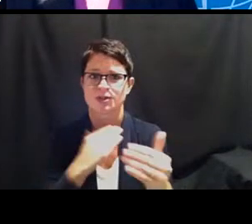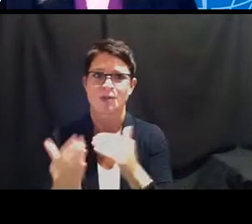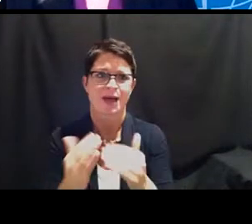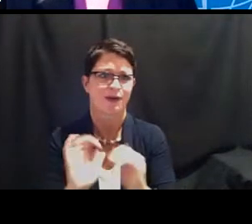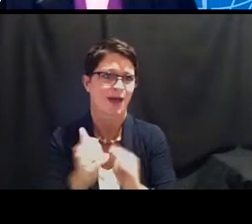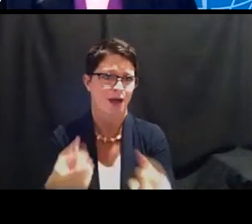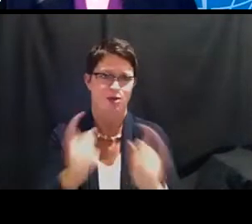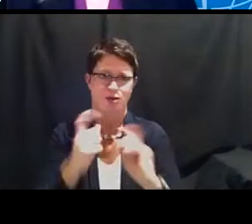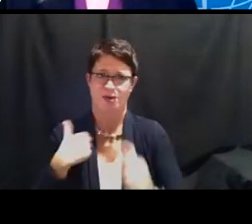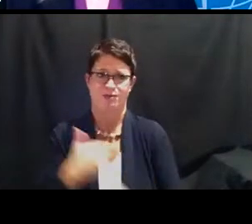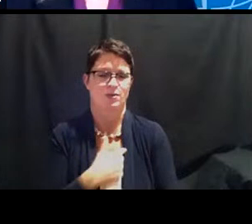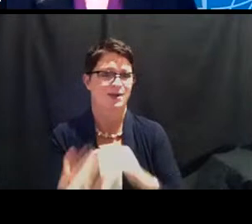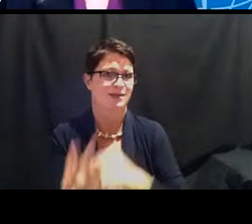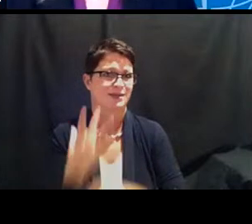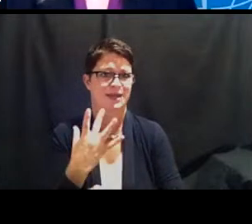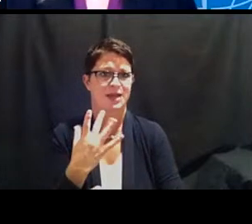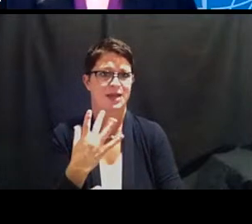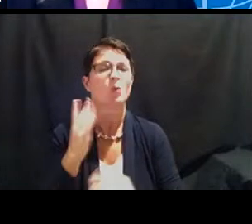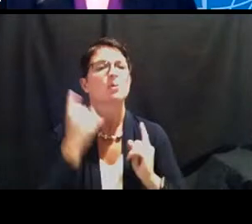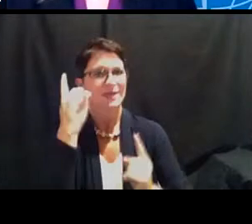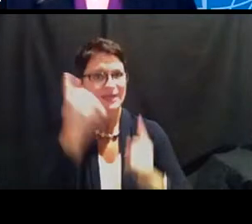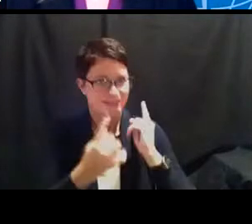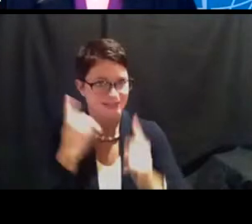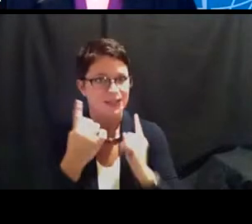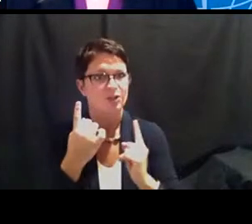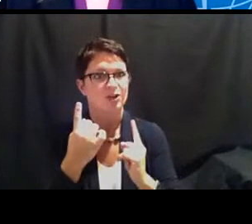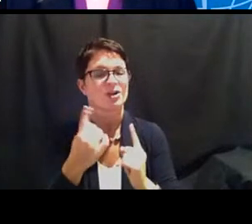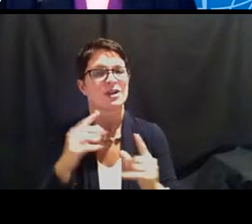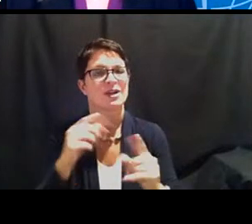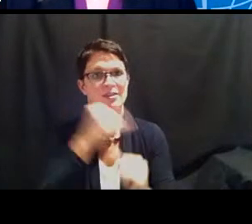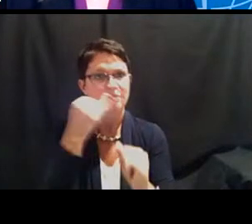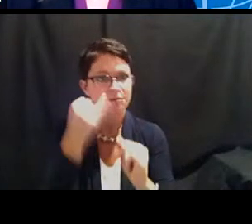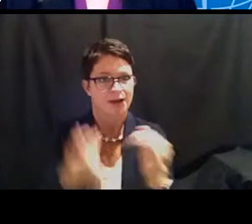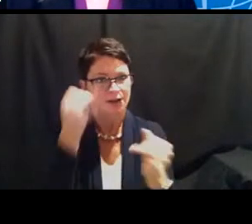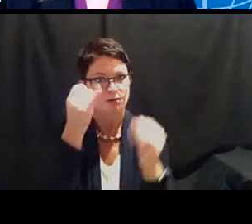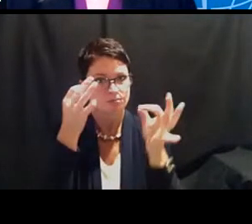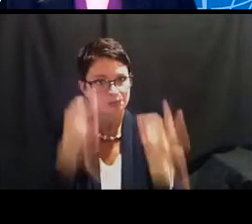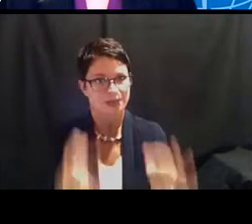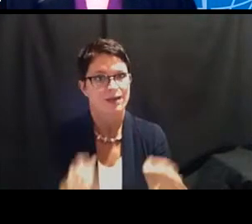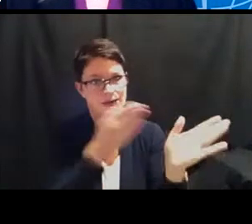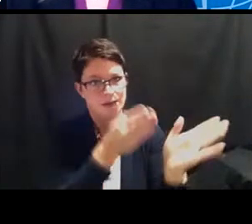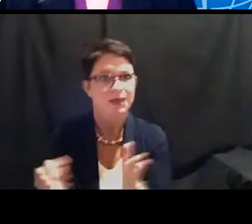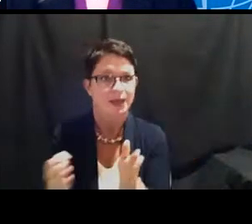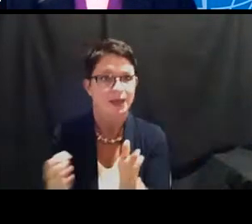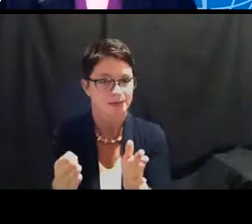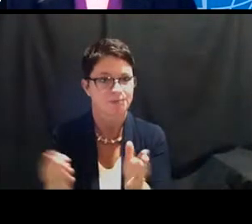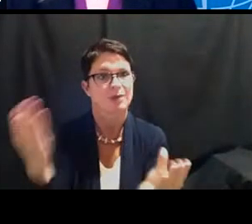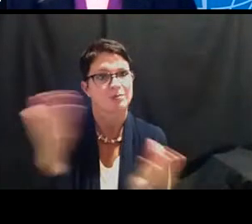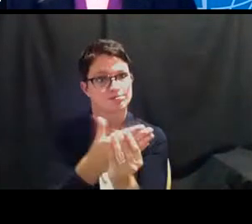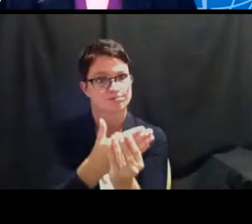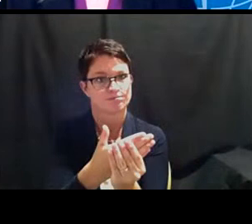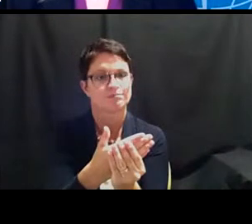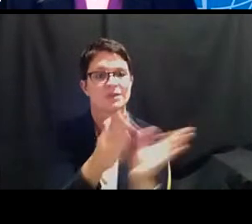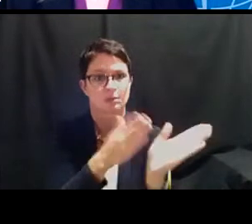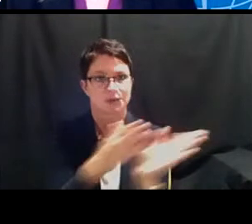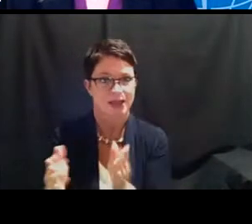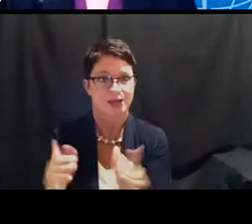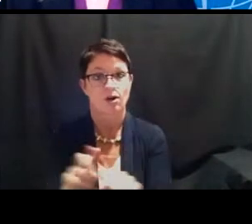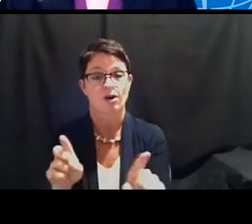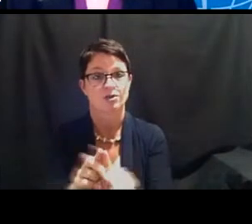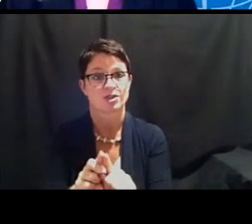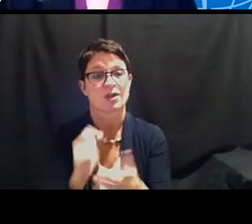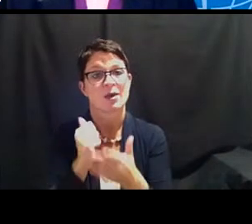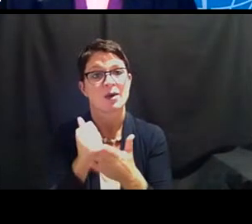are provided, will be considered by the FAA in the finalization of the environmental impact statement and the issuance of